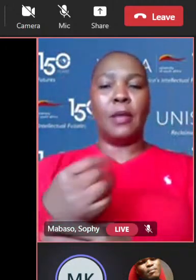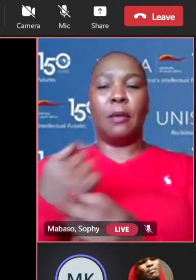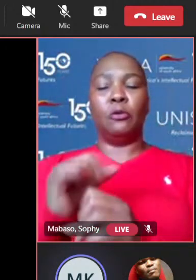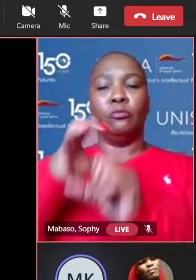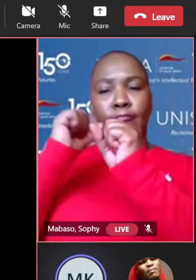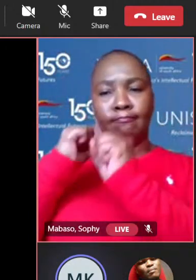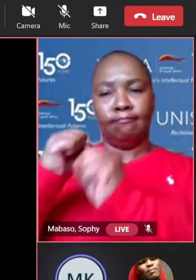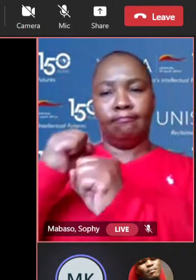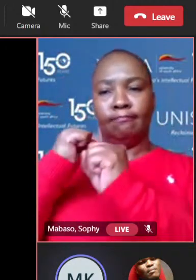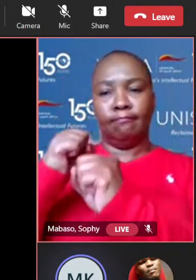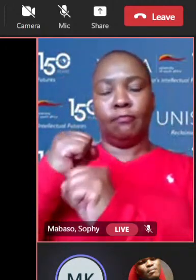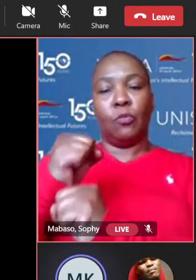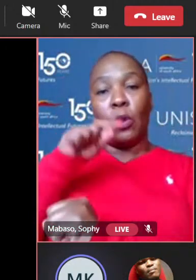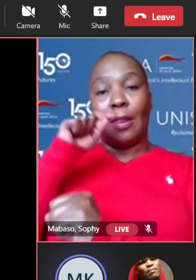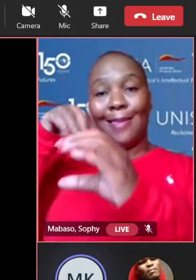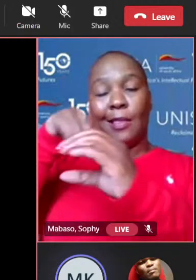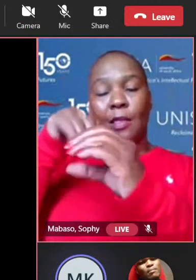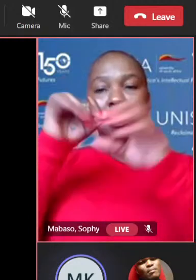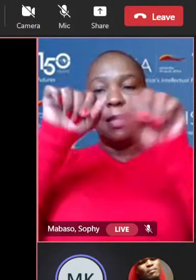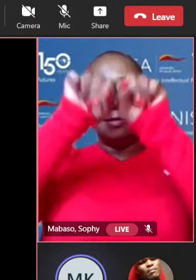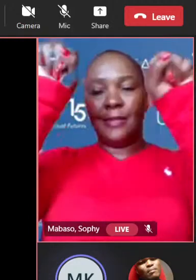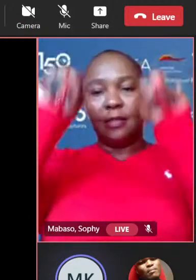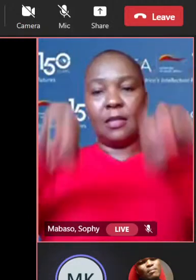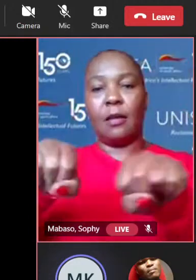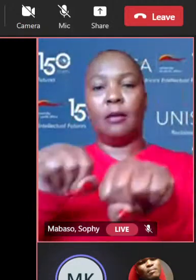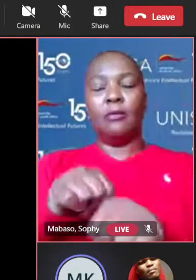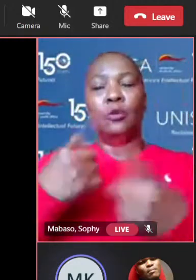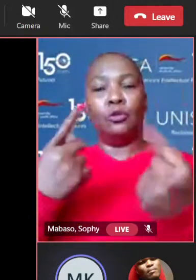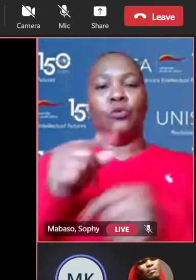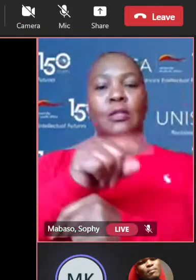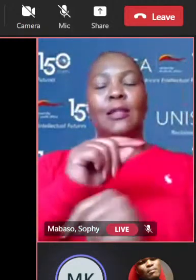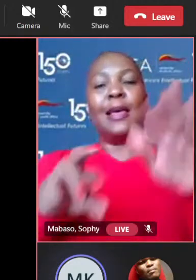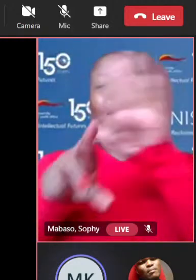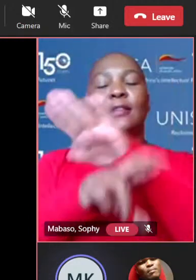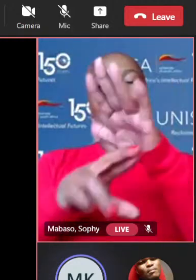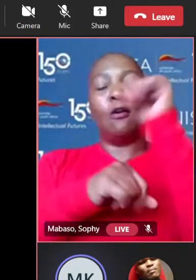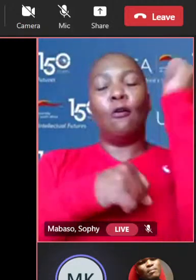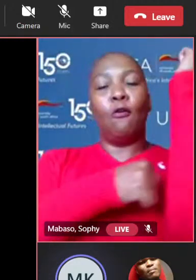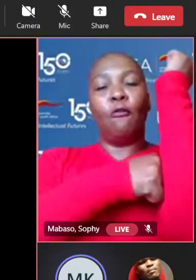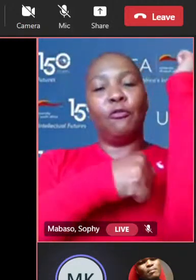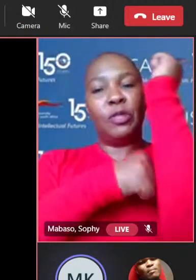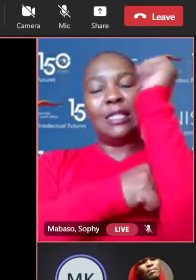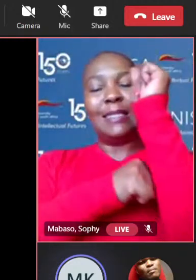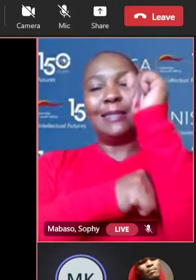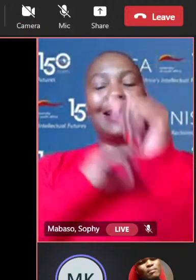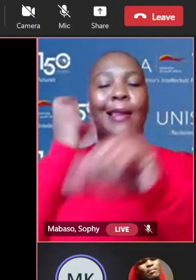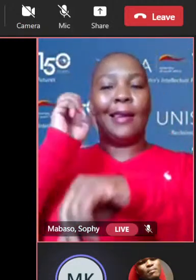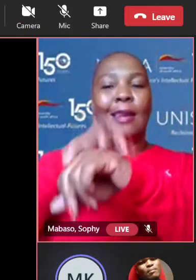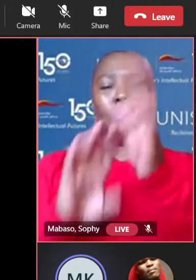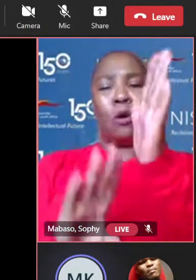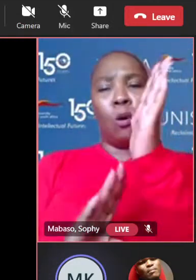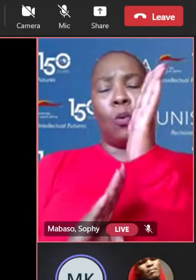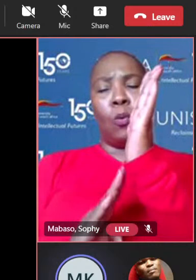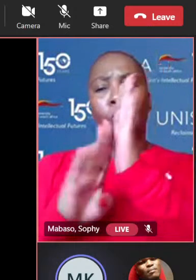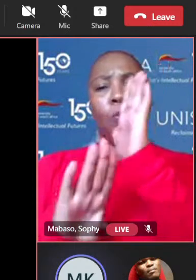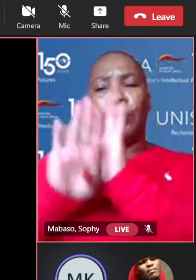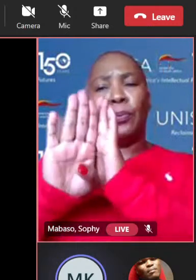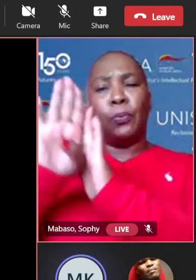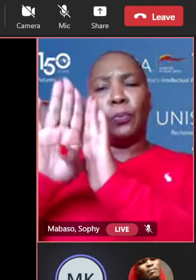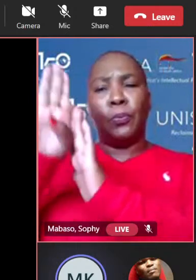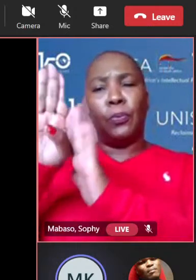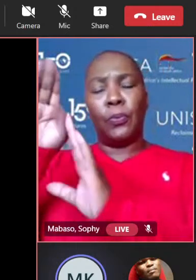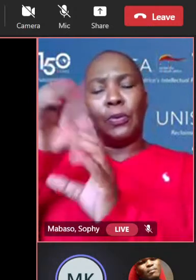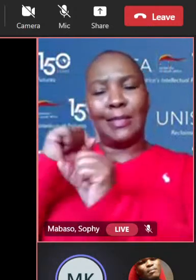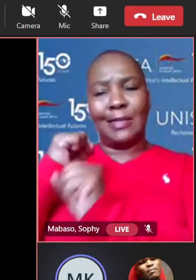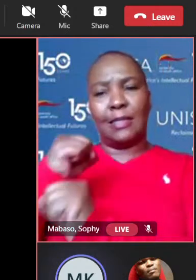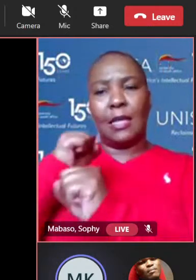system. That's what we are doing. Regional offices need to increase the retention level of students that are coming